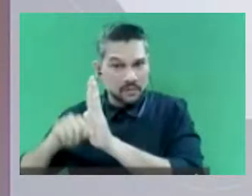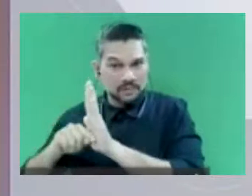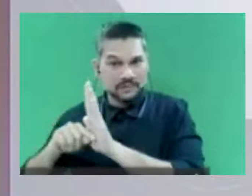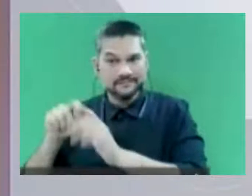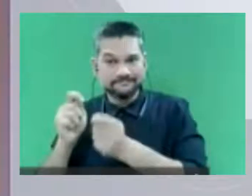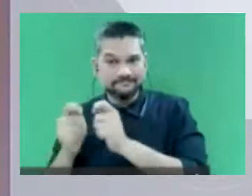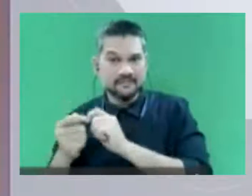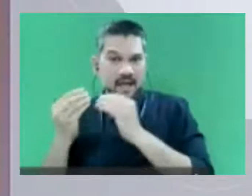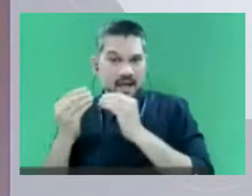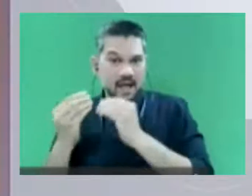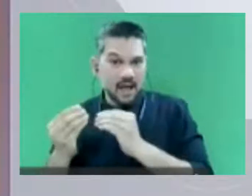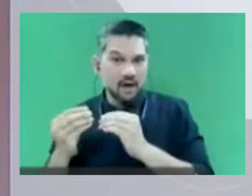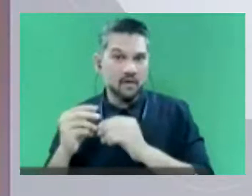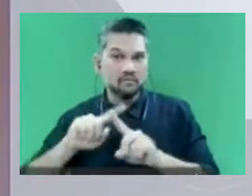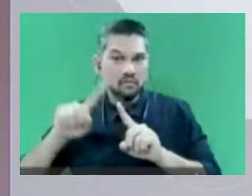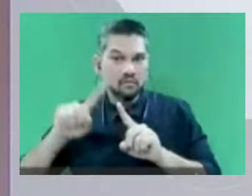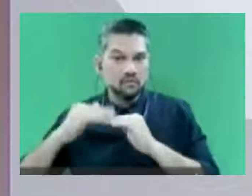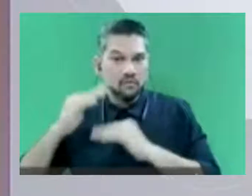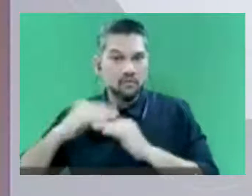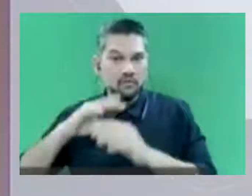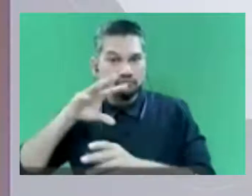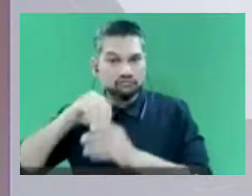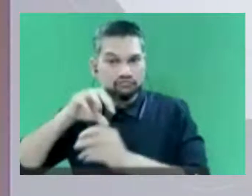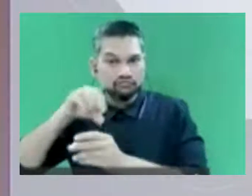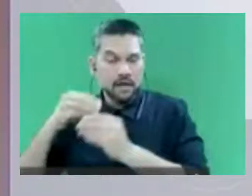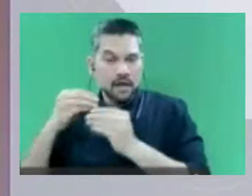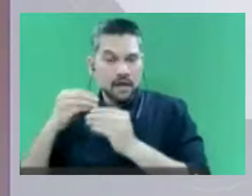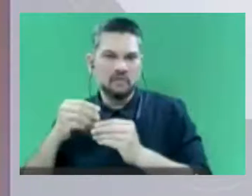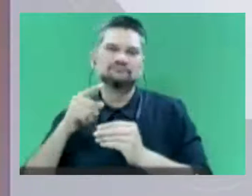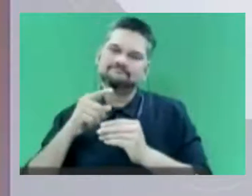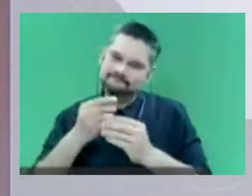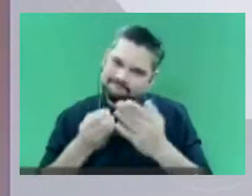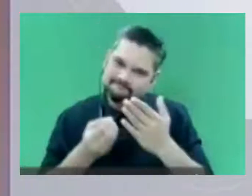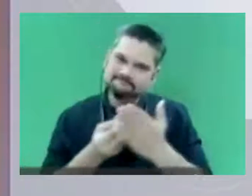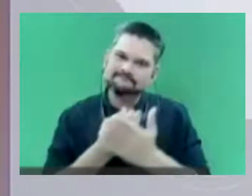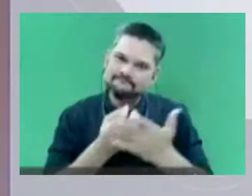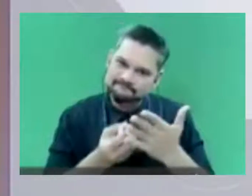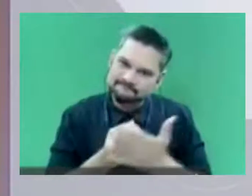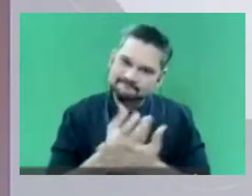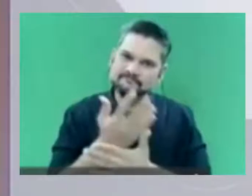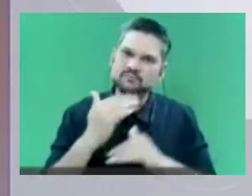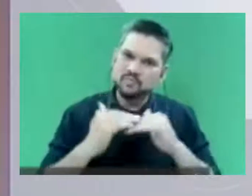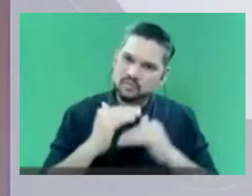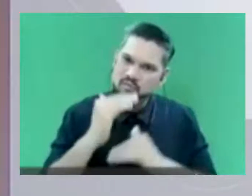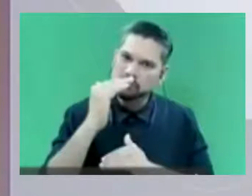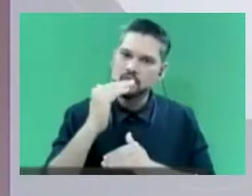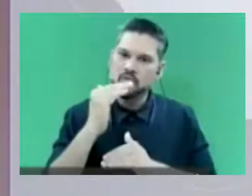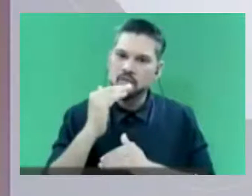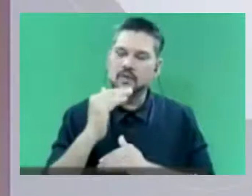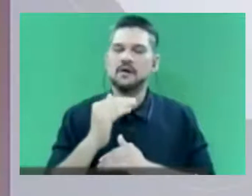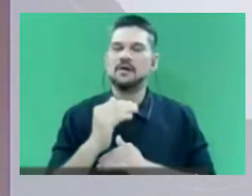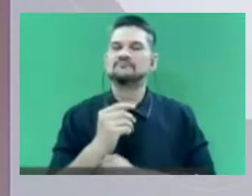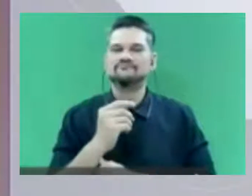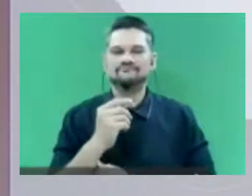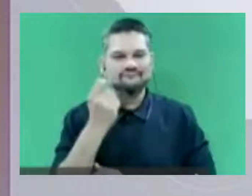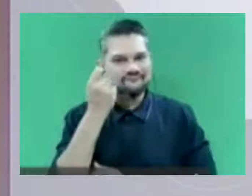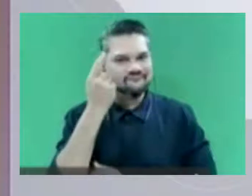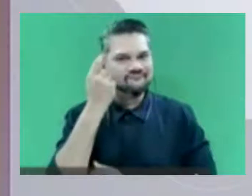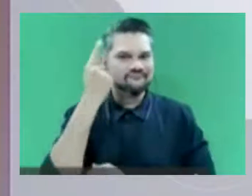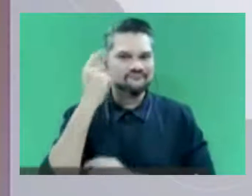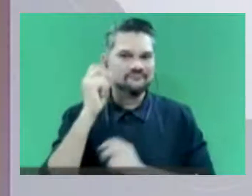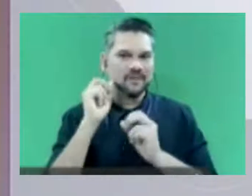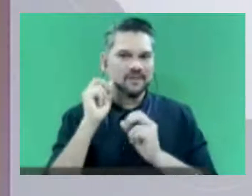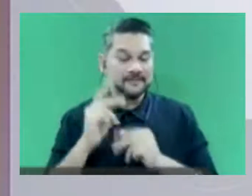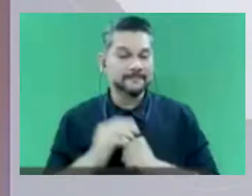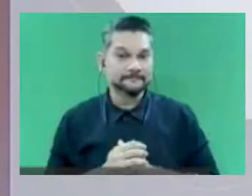how these activities and projects are sort of aligned to the policies that we work on. I work for